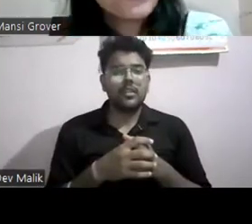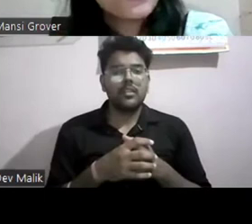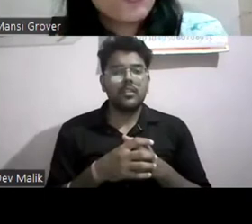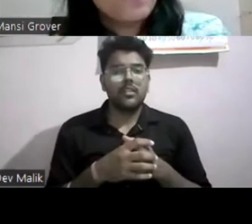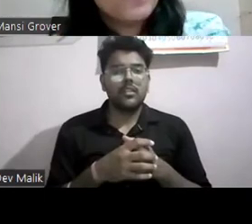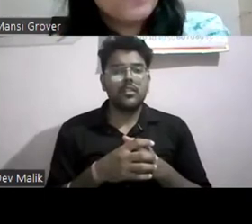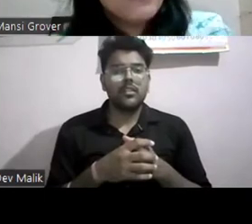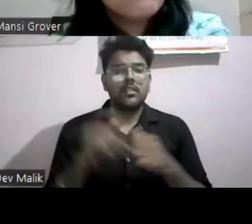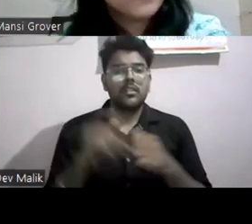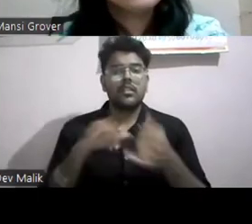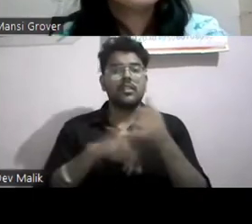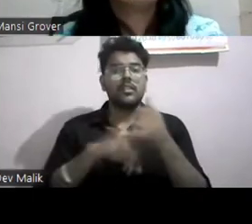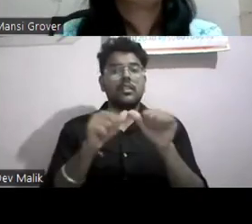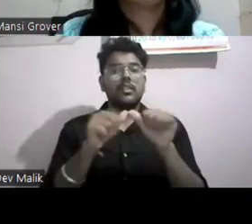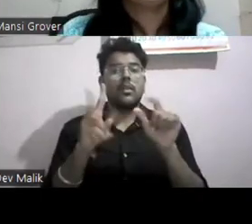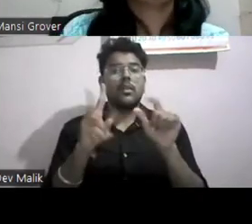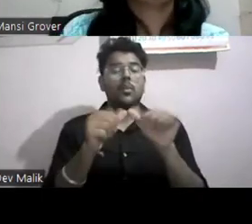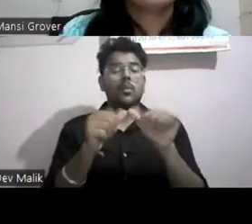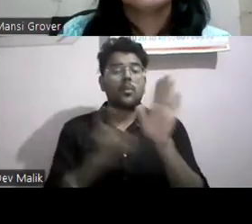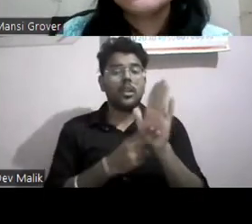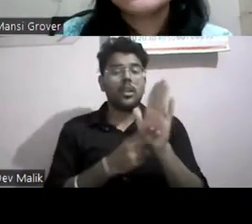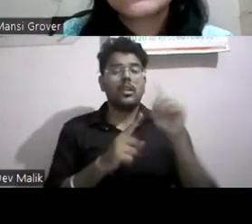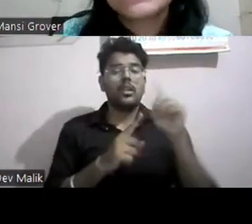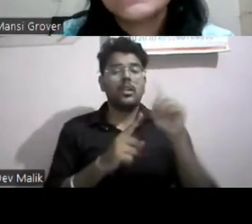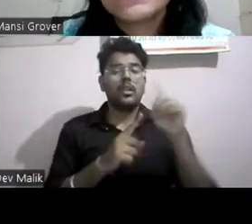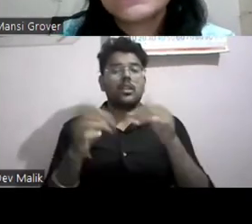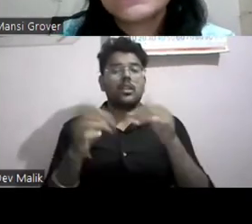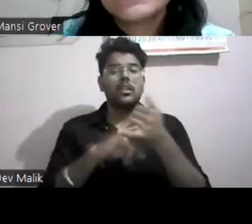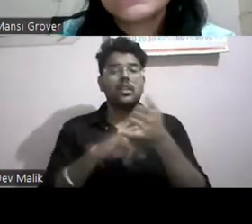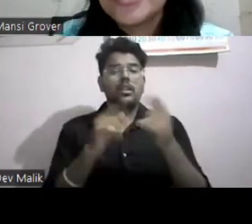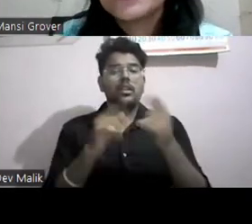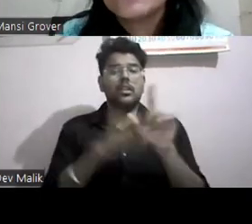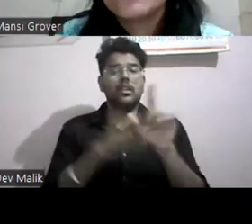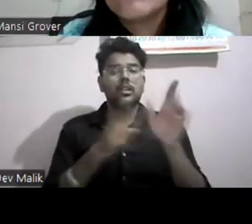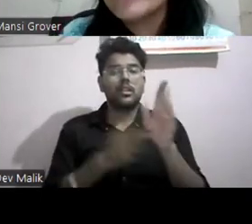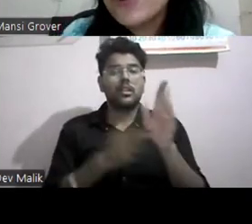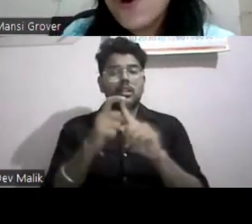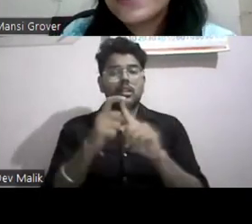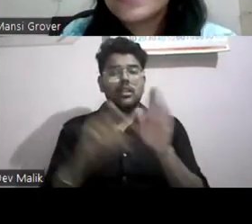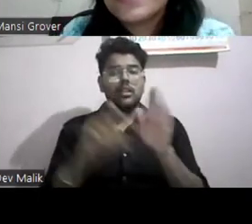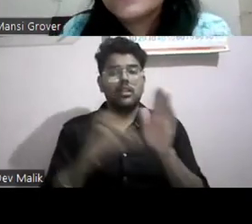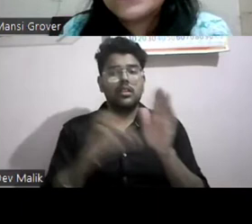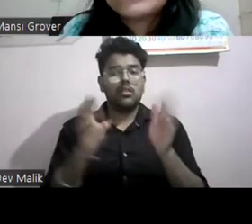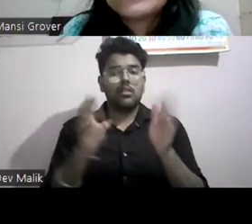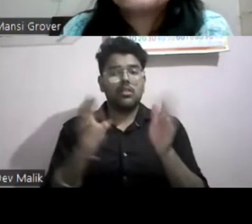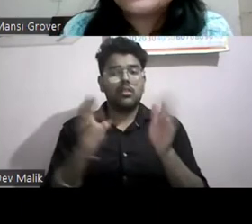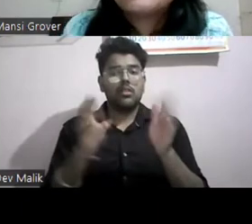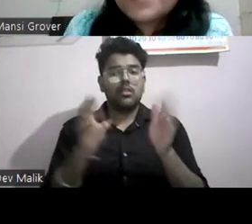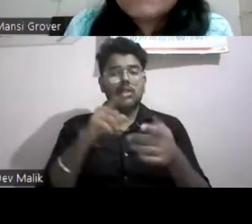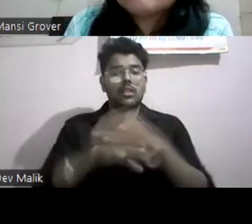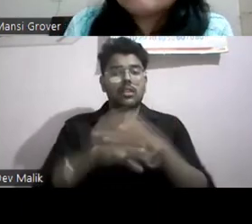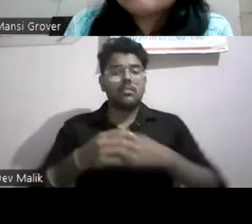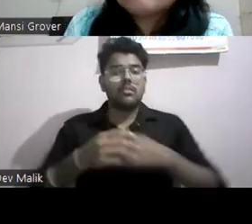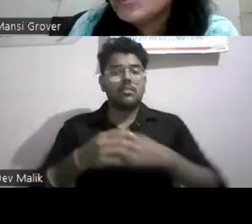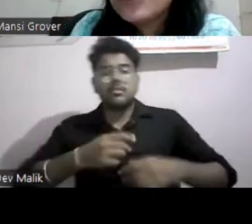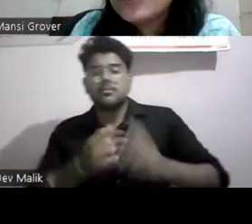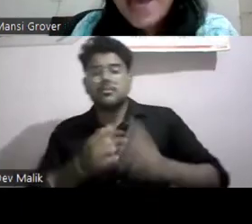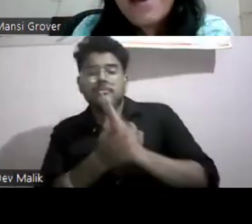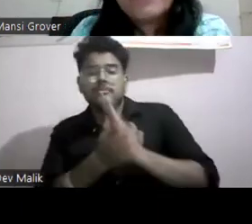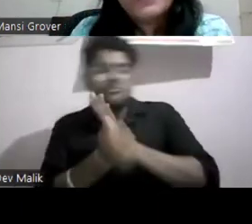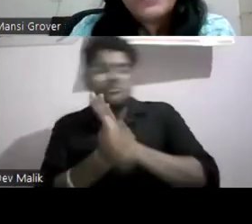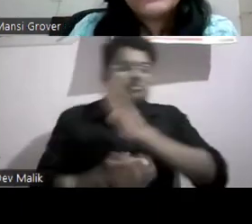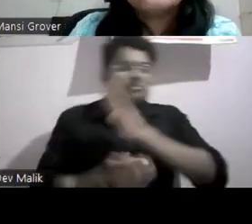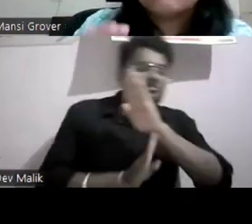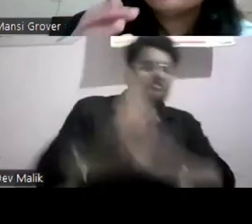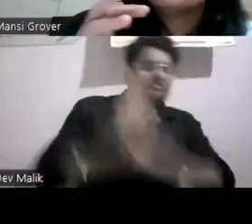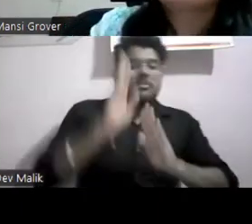Savant Syndrome, where, you know, you see extraordinary skills that a person with autism sometimes, you know, he would